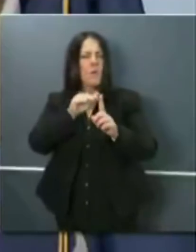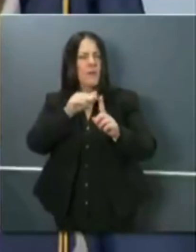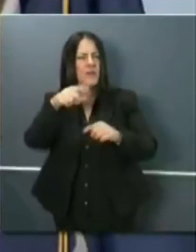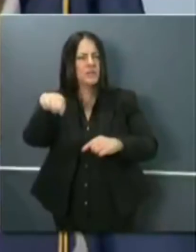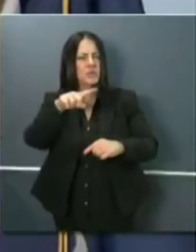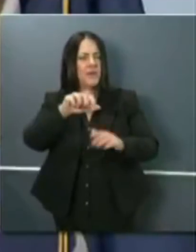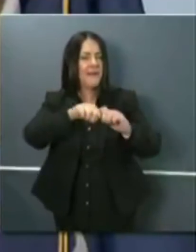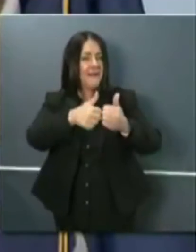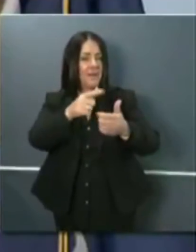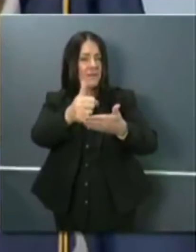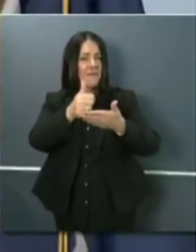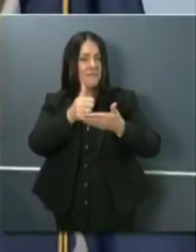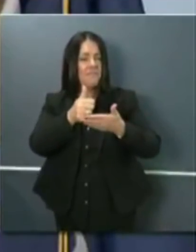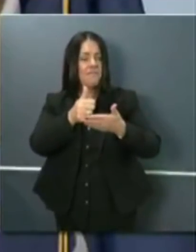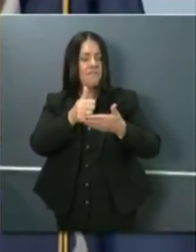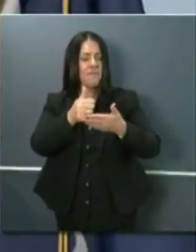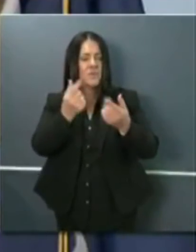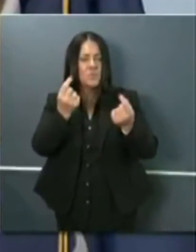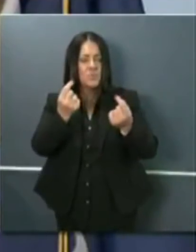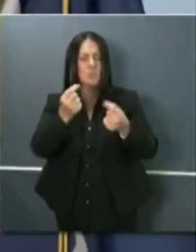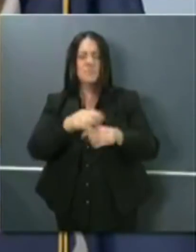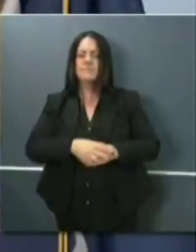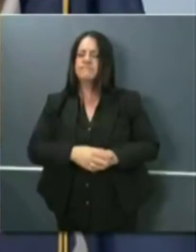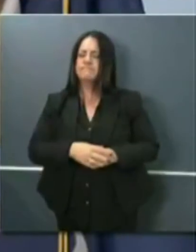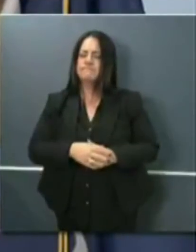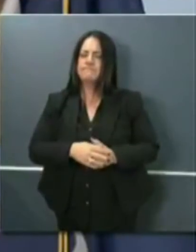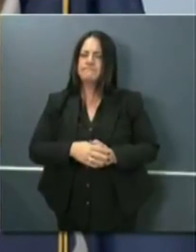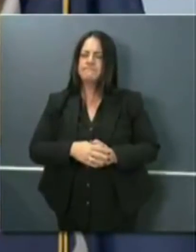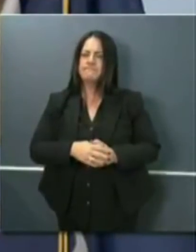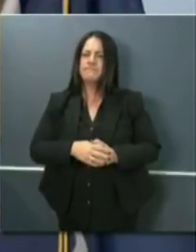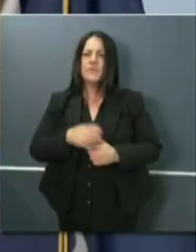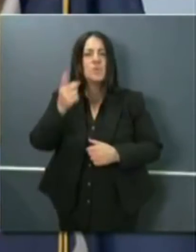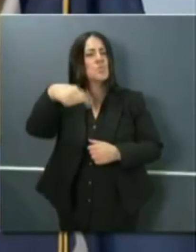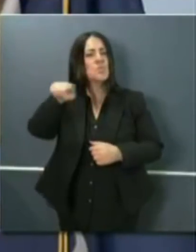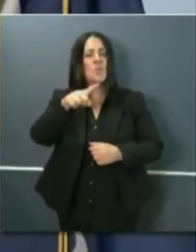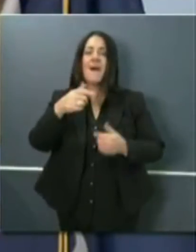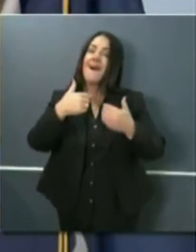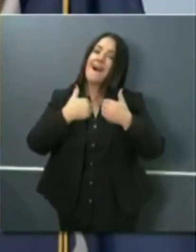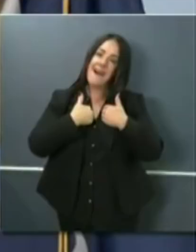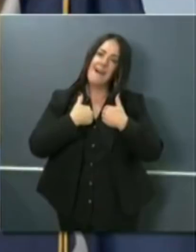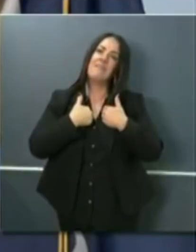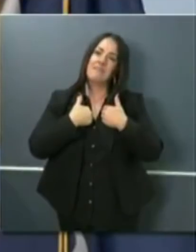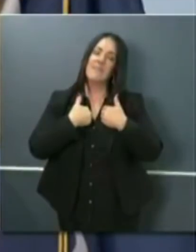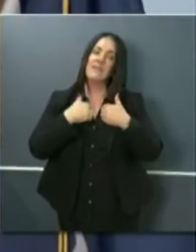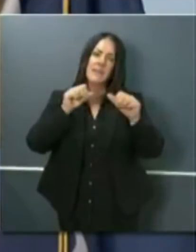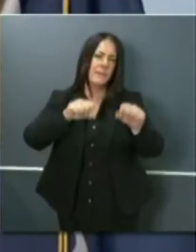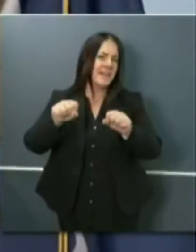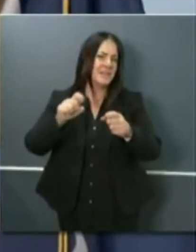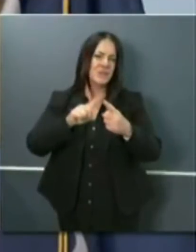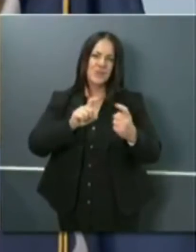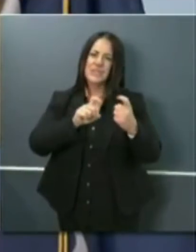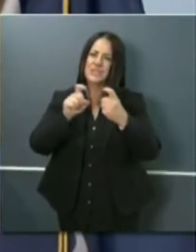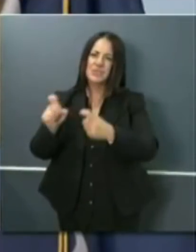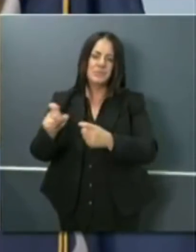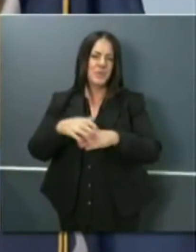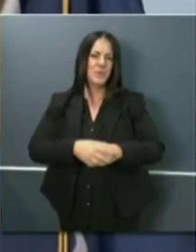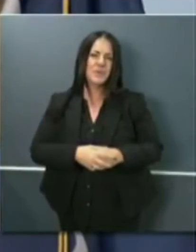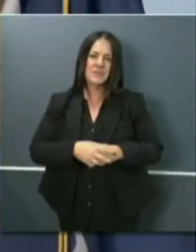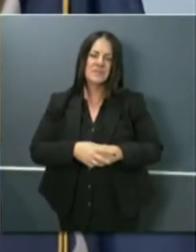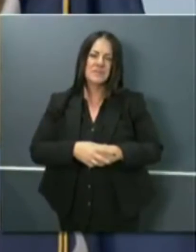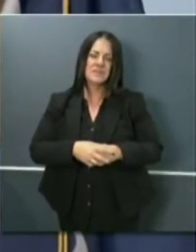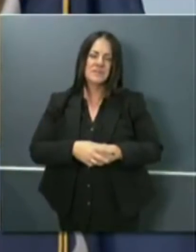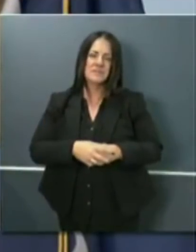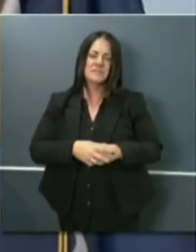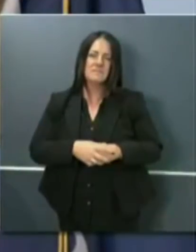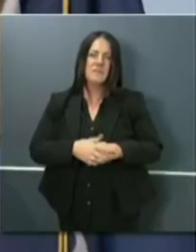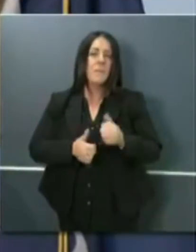meet this moment. All of you that have the capacity to contribute can contribute